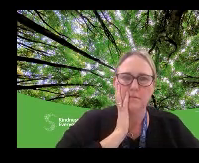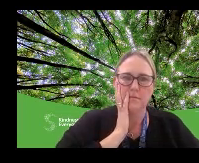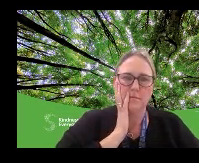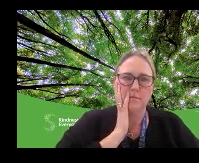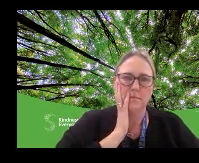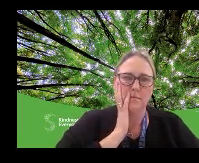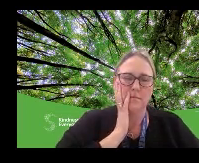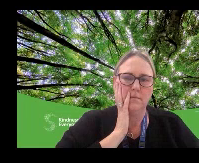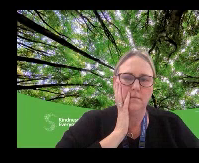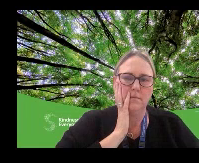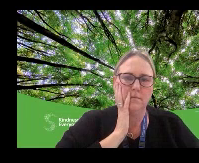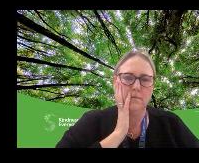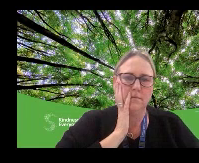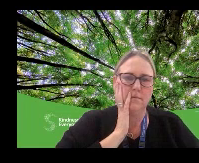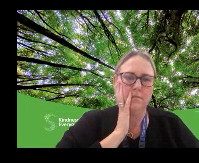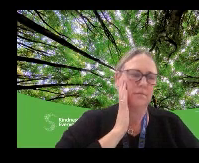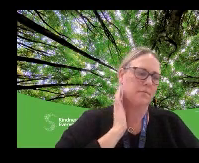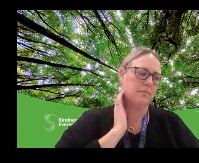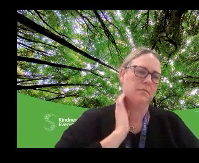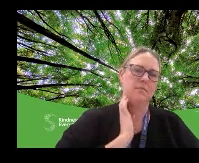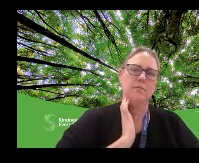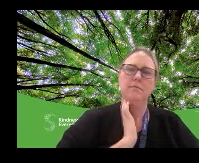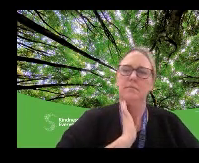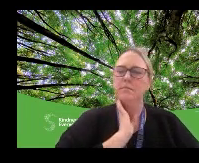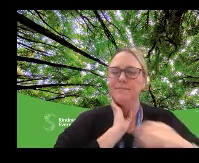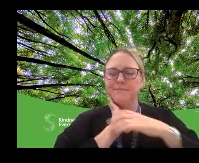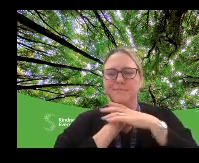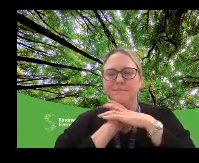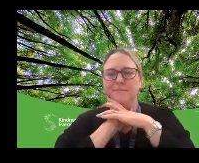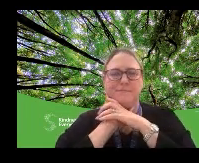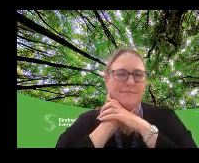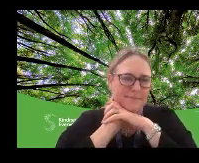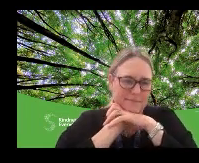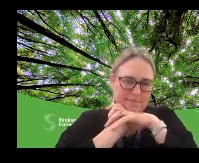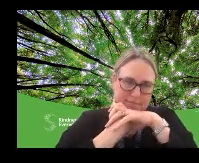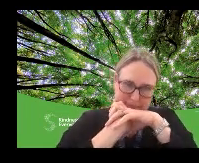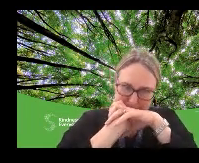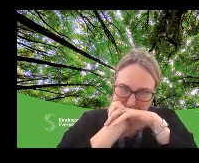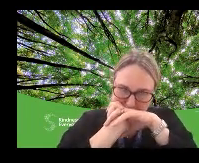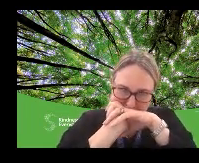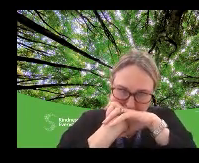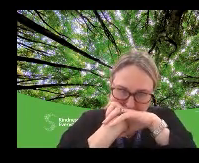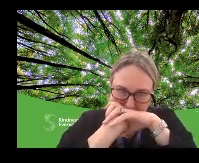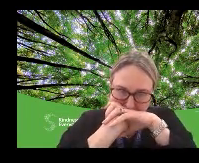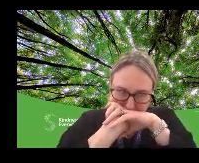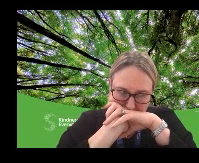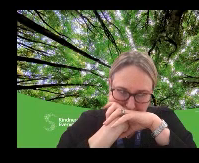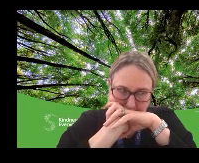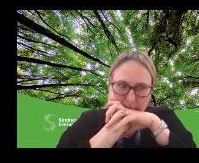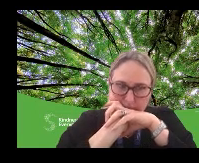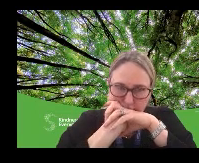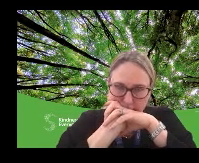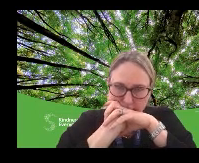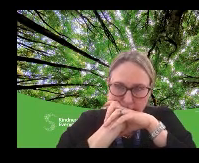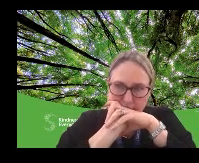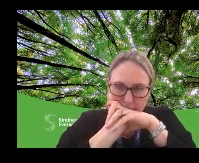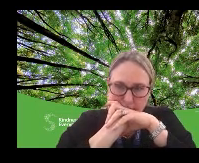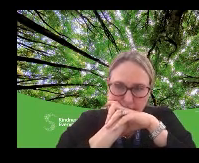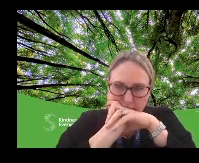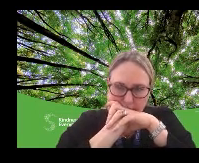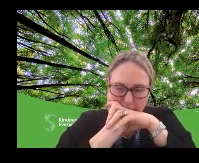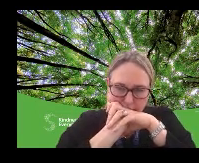specifically, there will be instances when absolutely school and parent is going to differ on these, so it's going to be more difficult